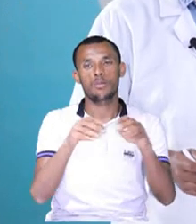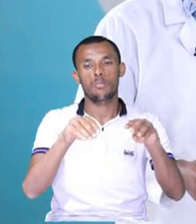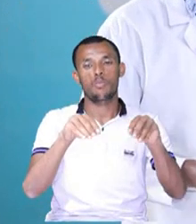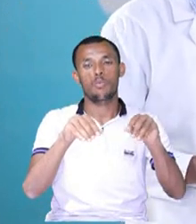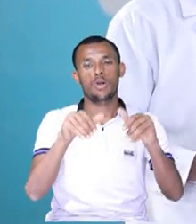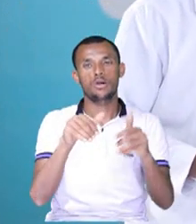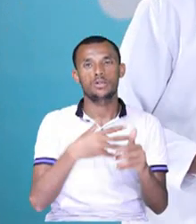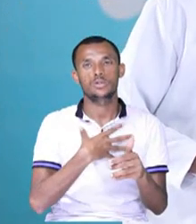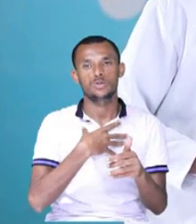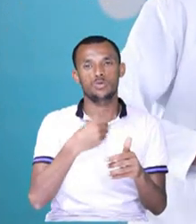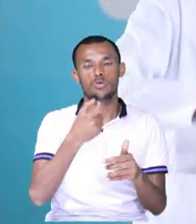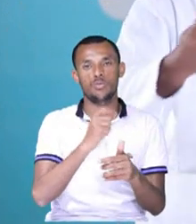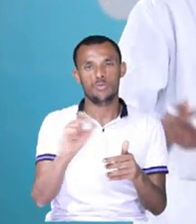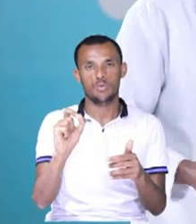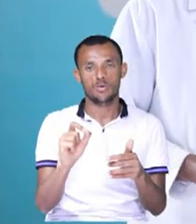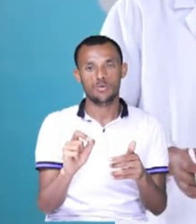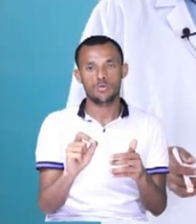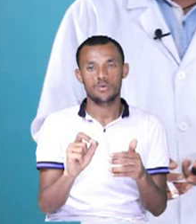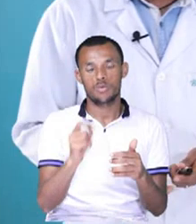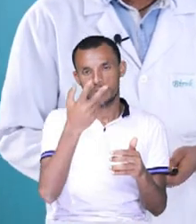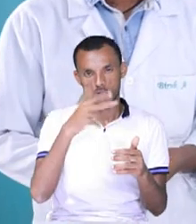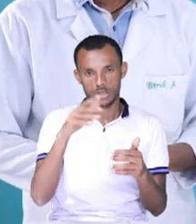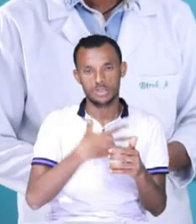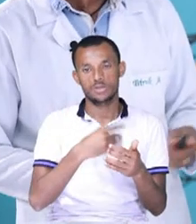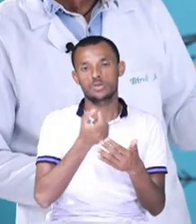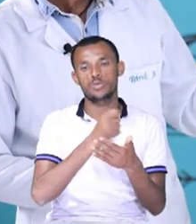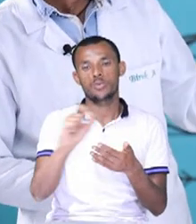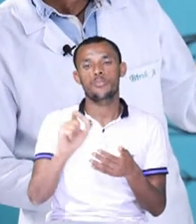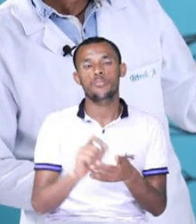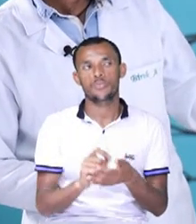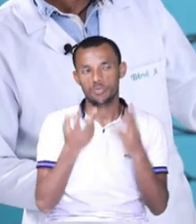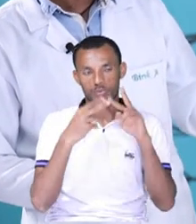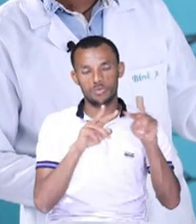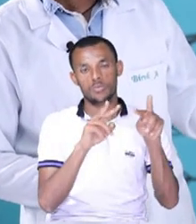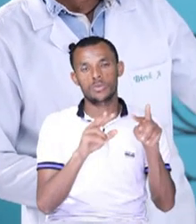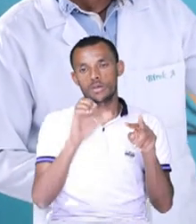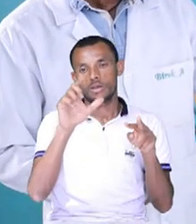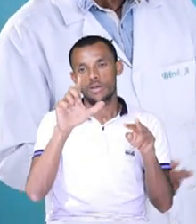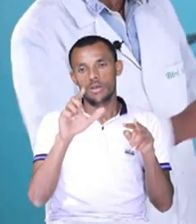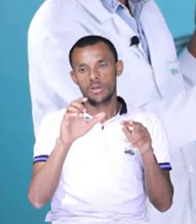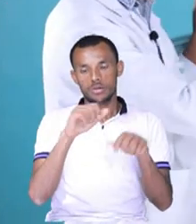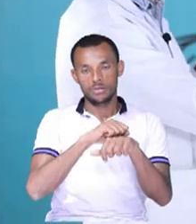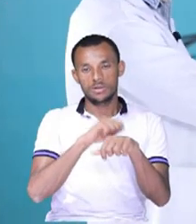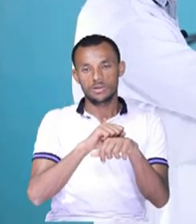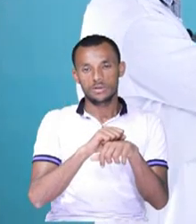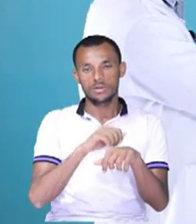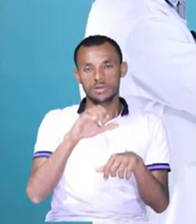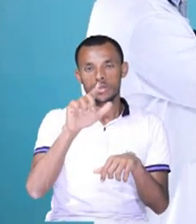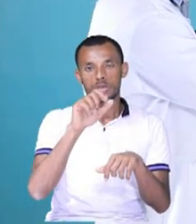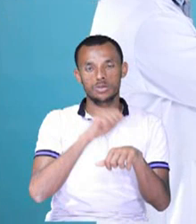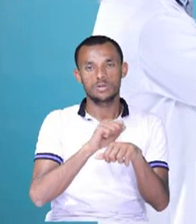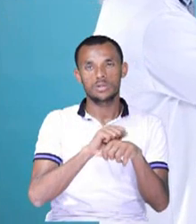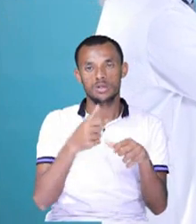chalk than cube or in the forms of crystal chalk. Look, this one, calcium carbonate solid. This calcium carbonate